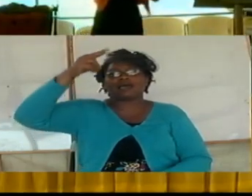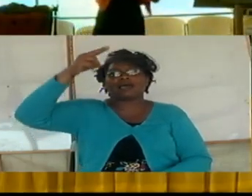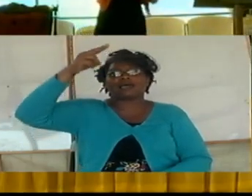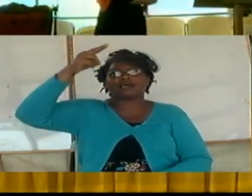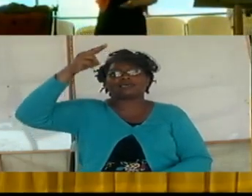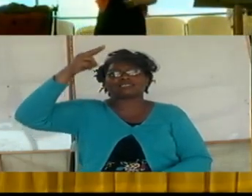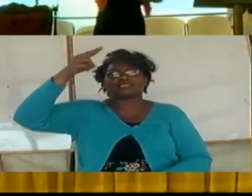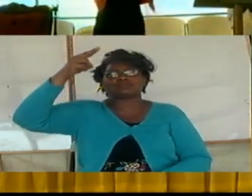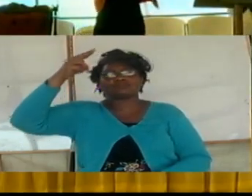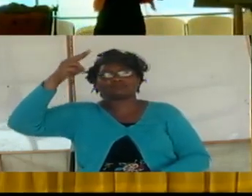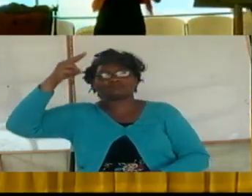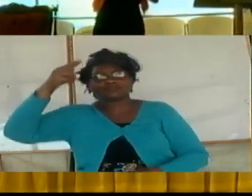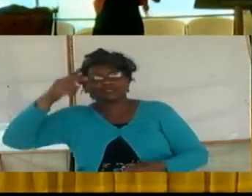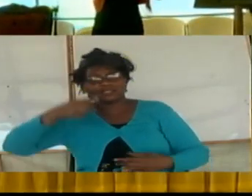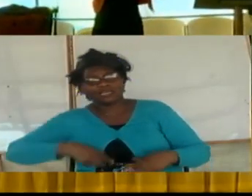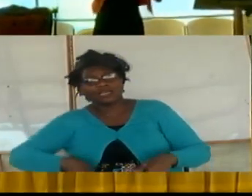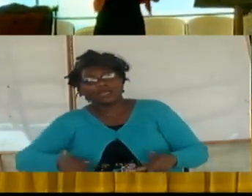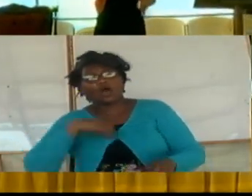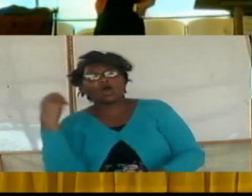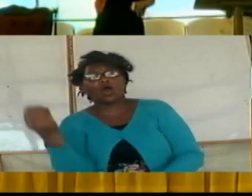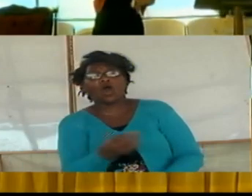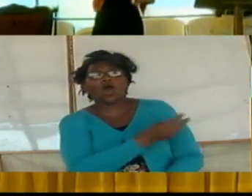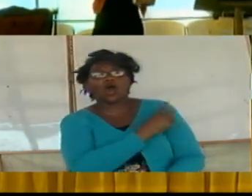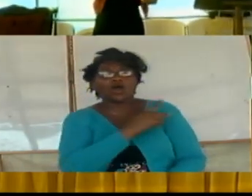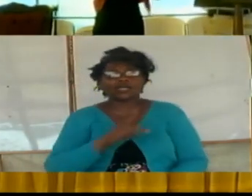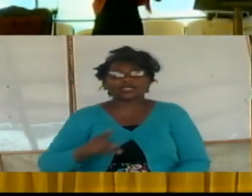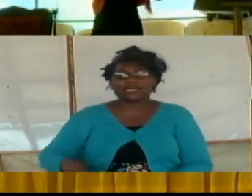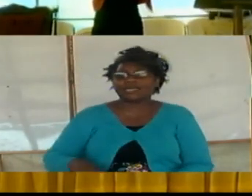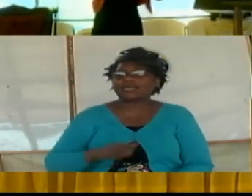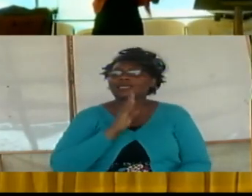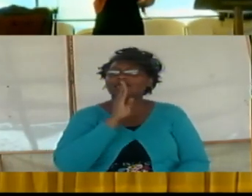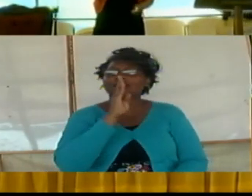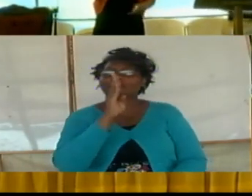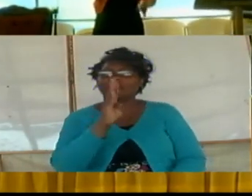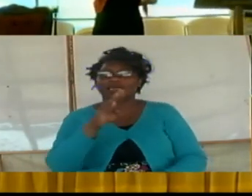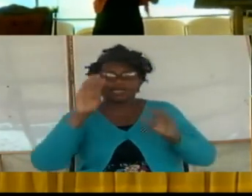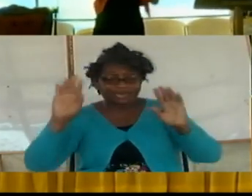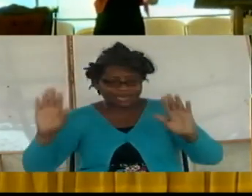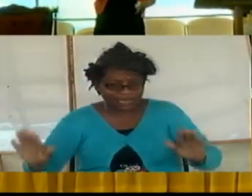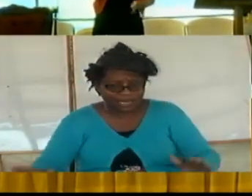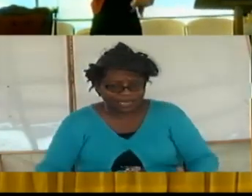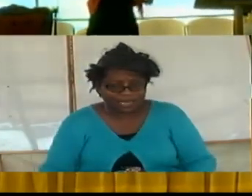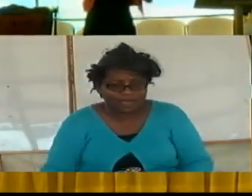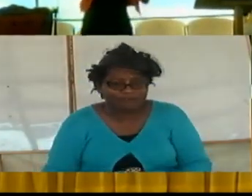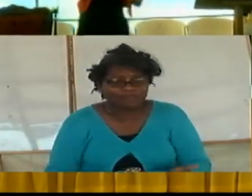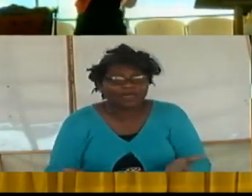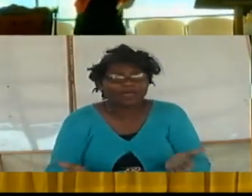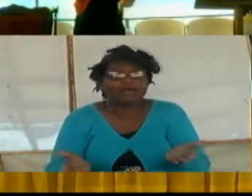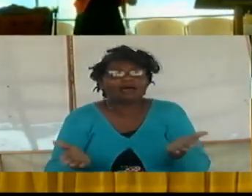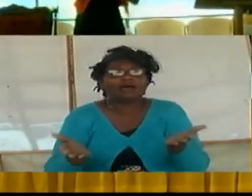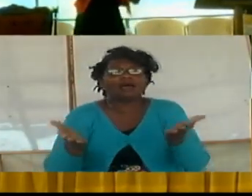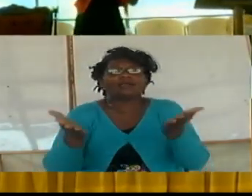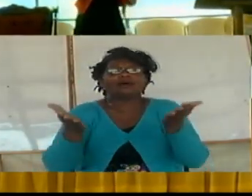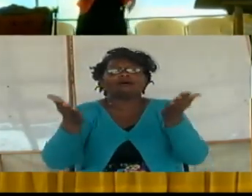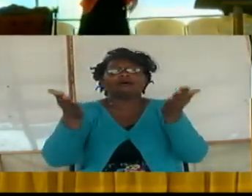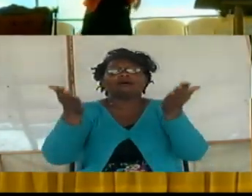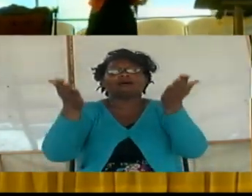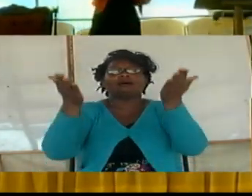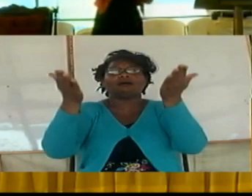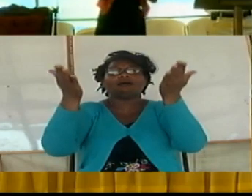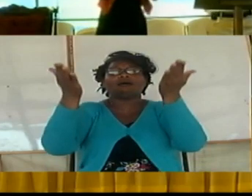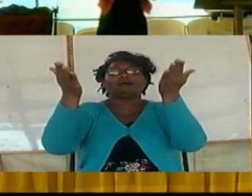highest. You paid the ultimate sacrifice, Jesus. You paid the ultimate sacrifice,